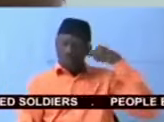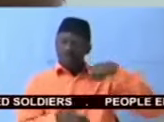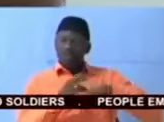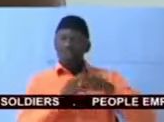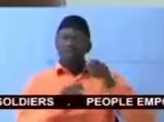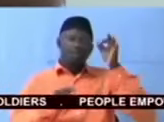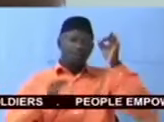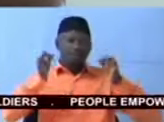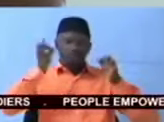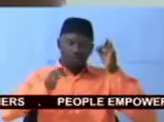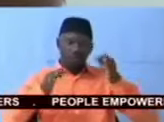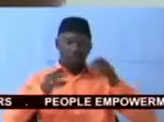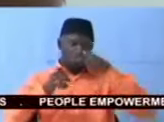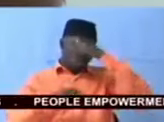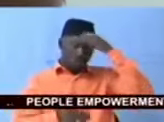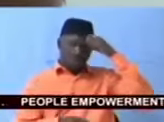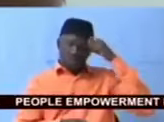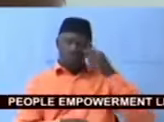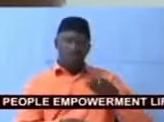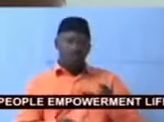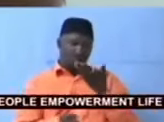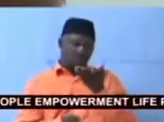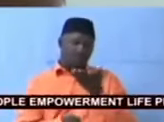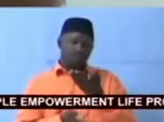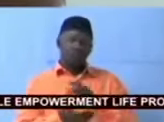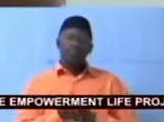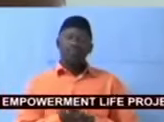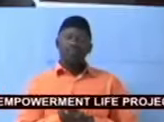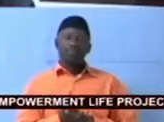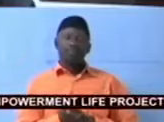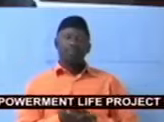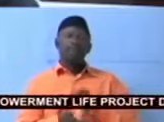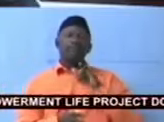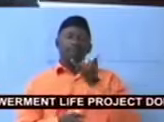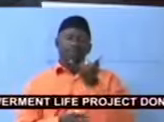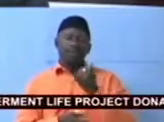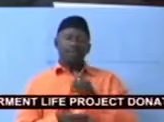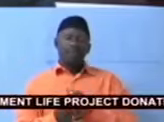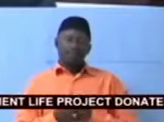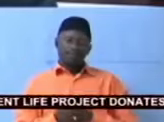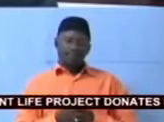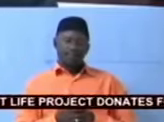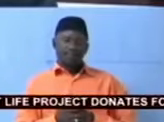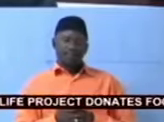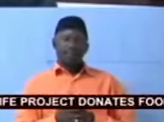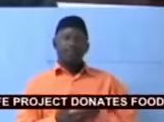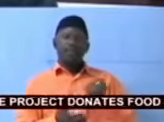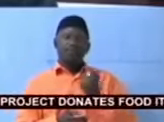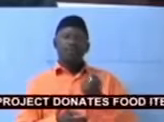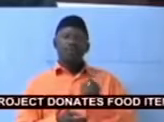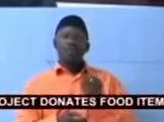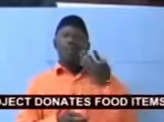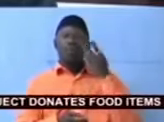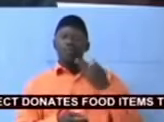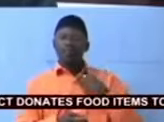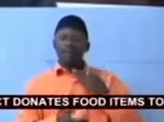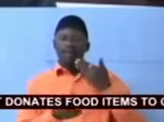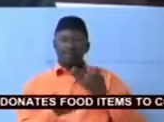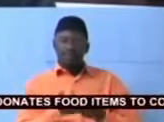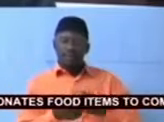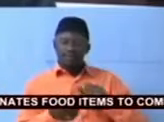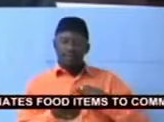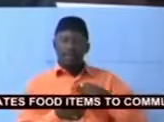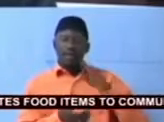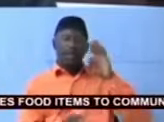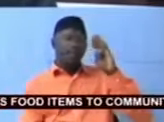magistrate. Yes, because in fact, when I finished my bar, it was not